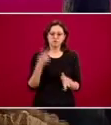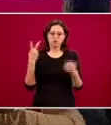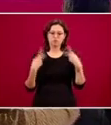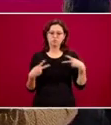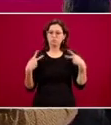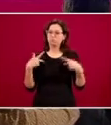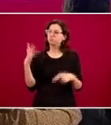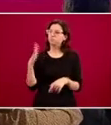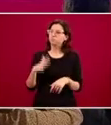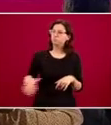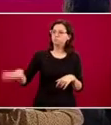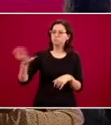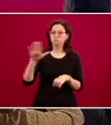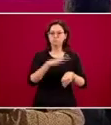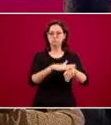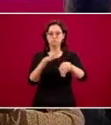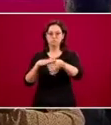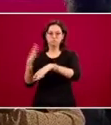the citizens.